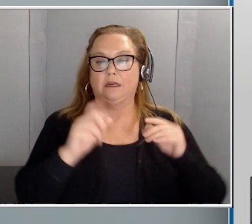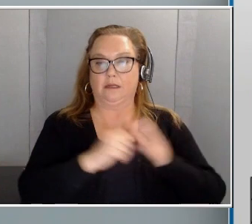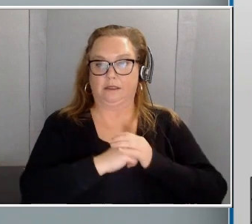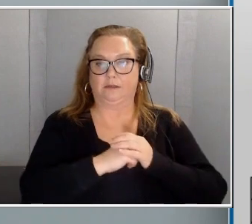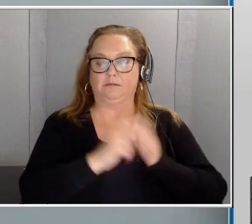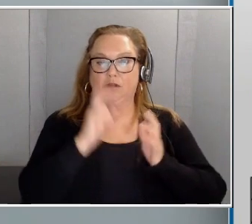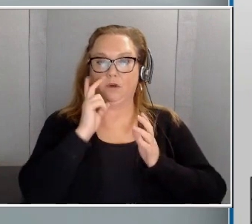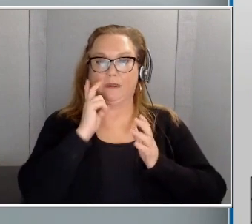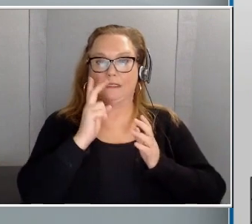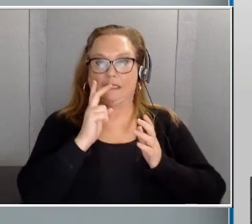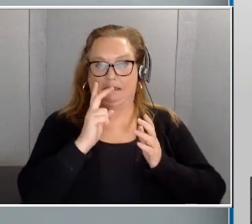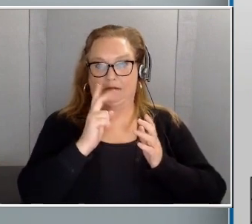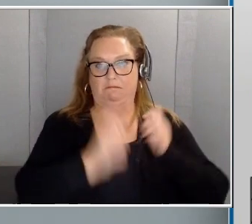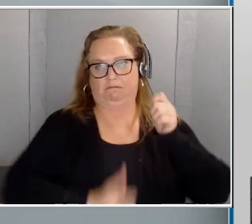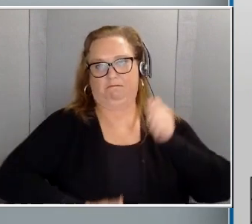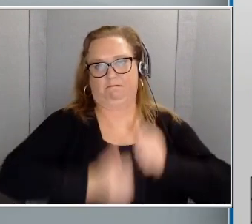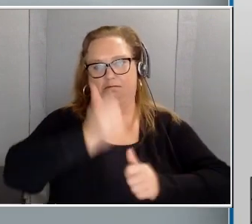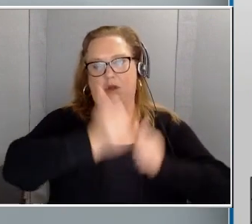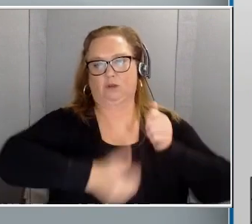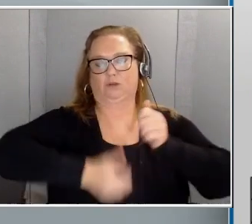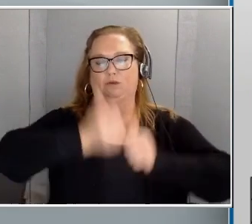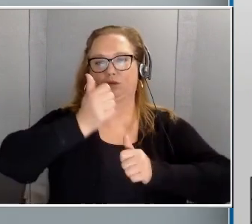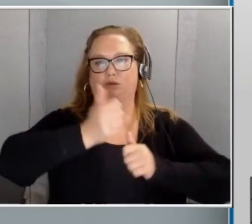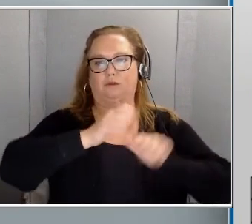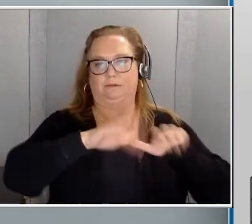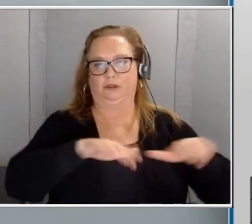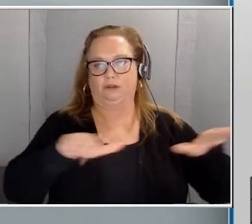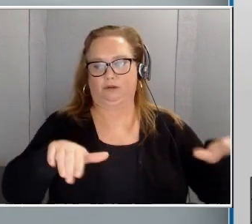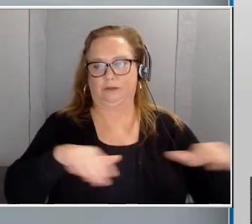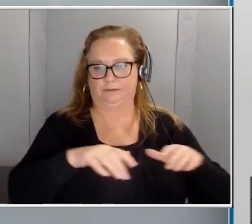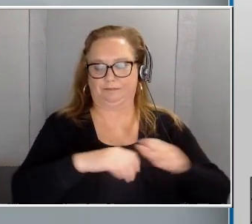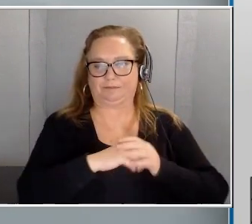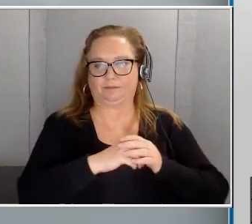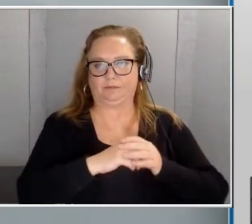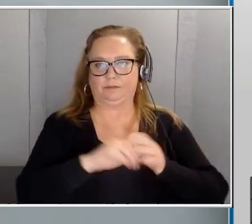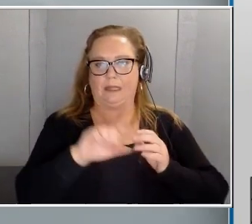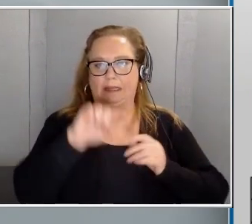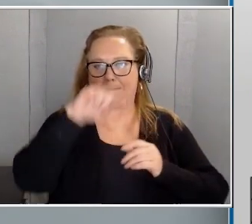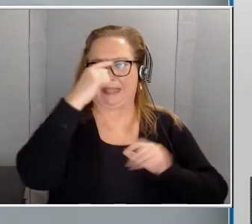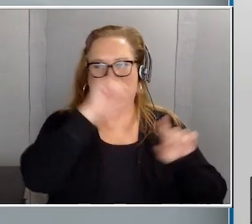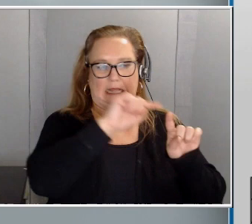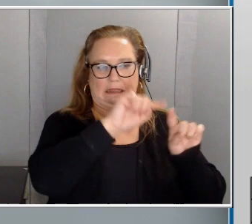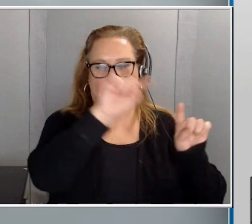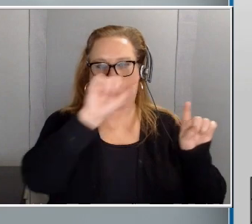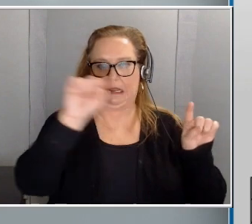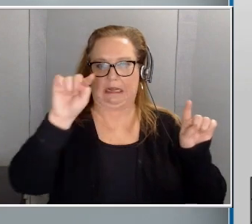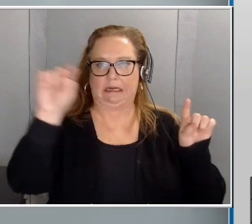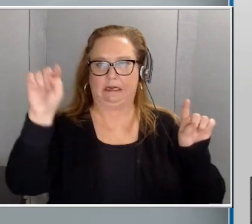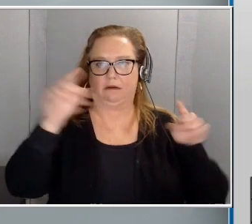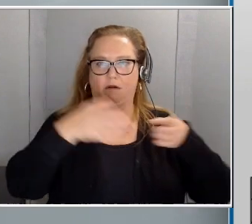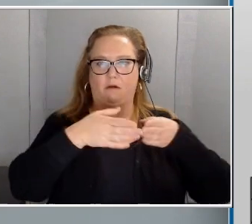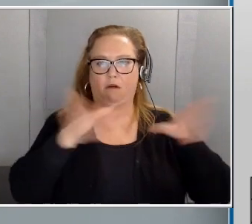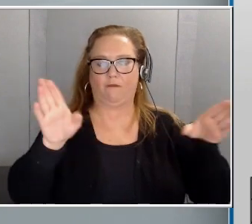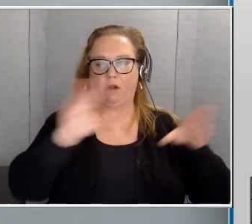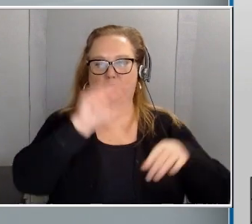see the vast majority or the majority are pediatric cases. The black line running through the middle is the overall percent positive, and it's